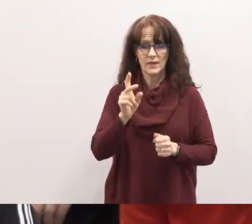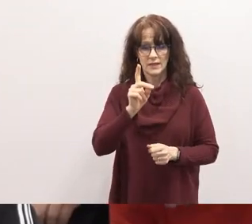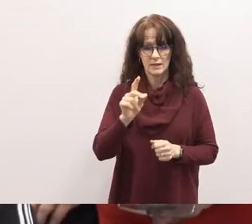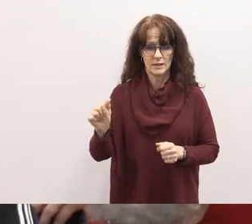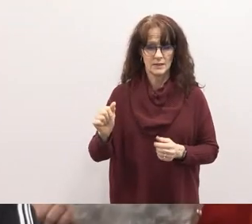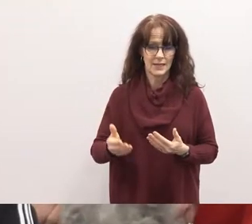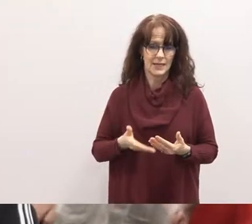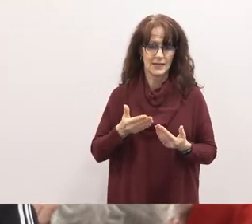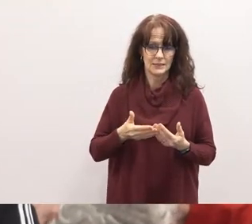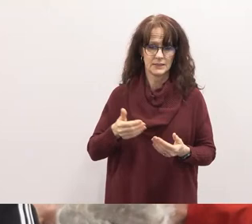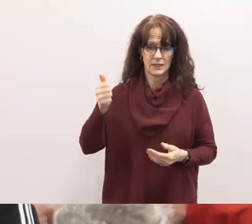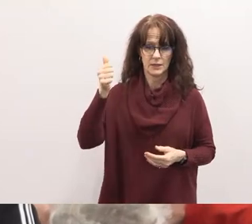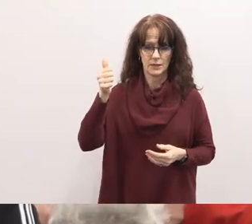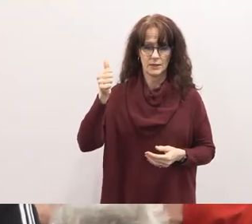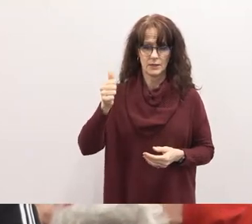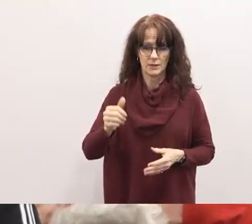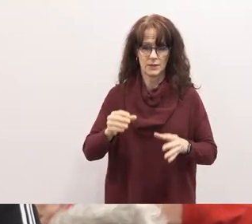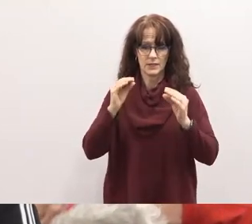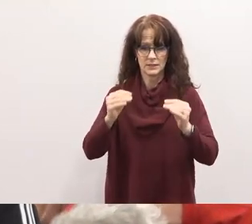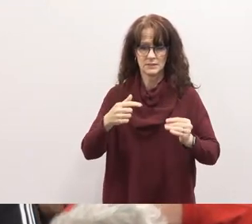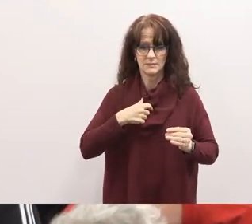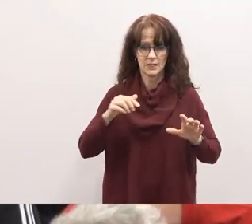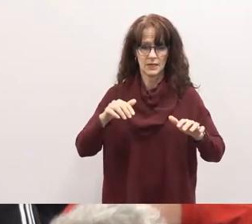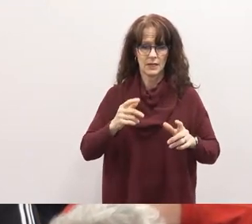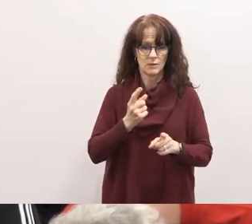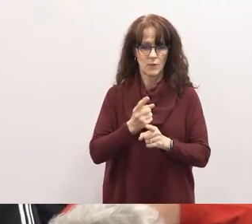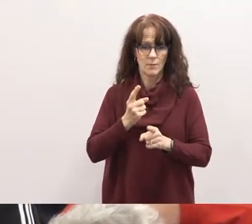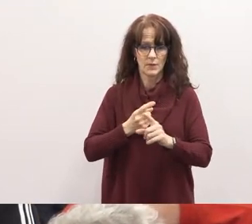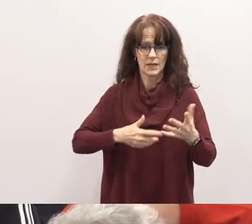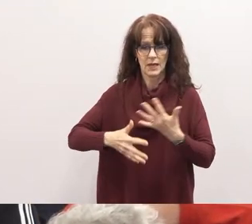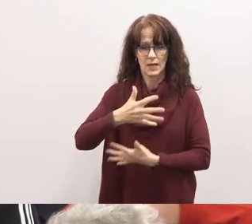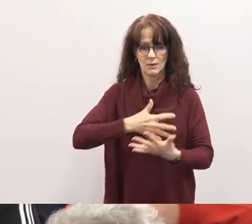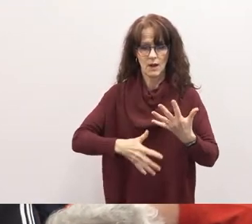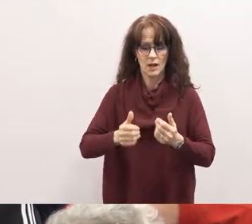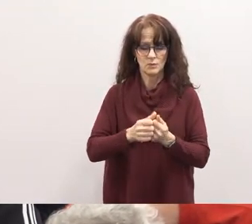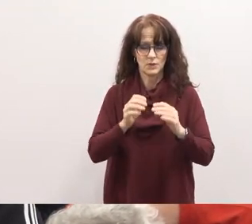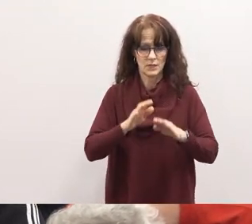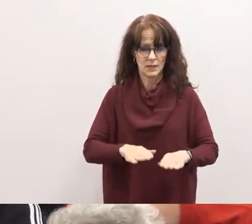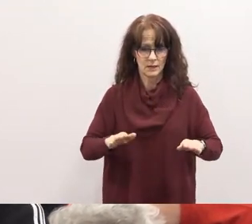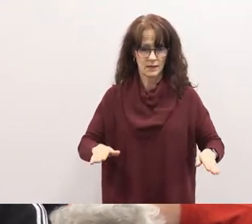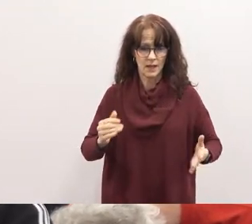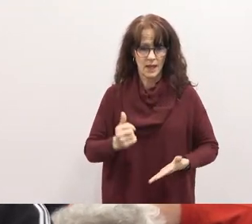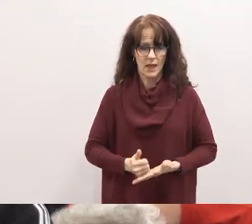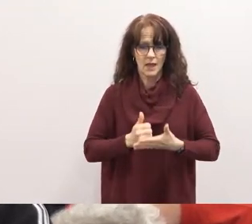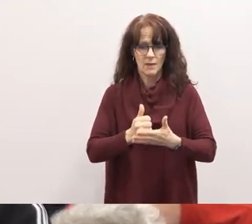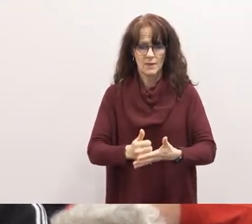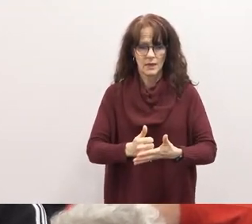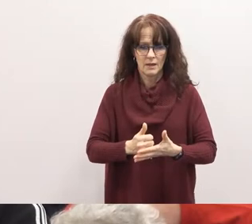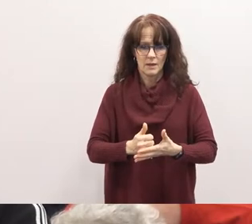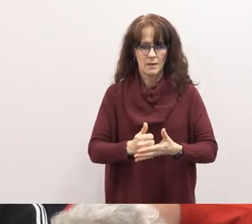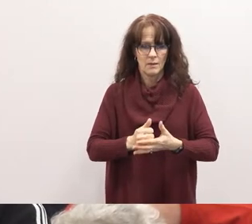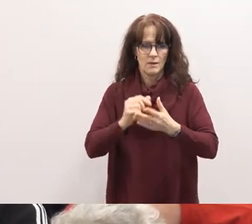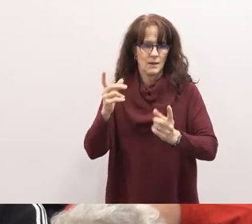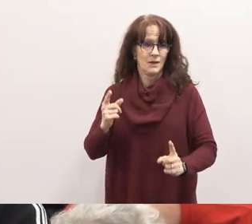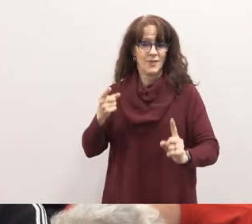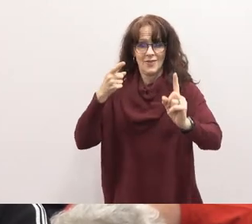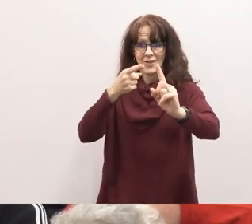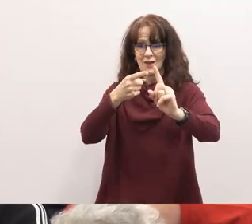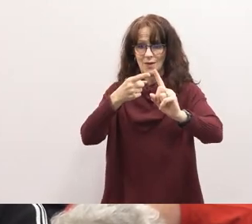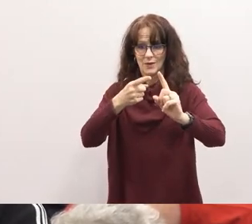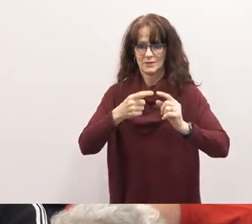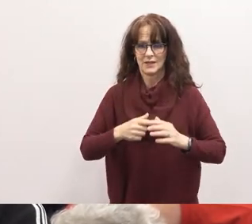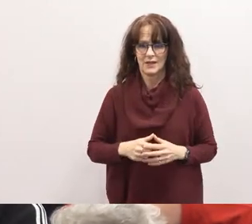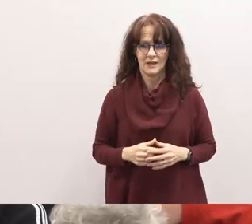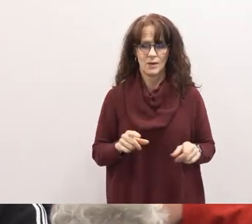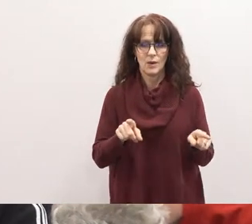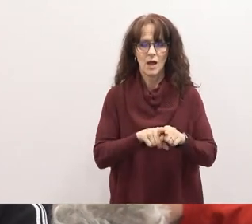easier. This is teaching me how to properly interact with children and help them complete their goals.